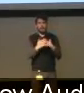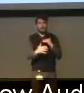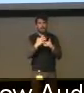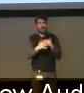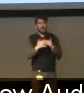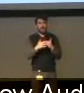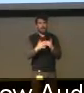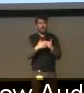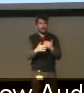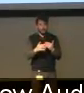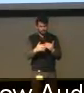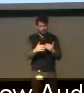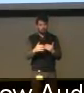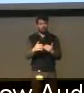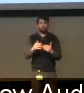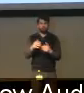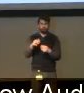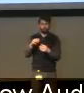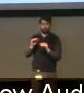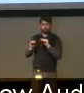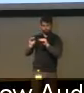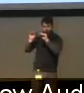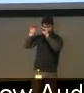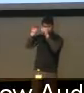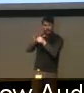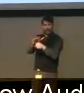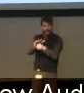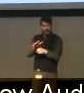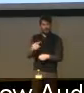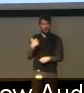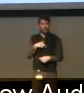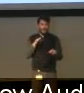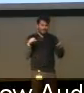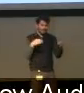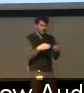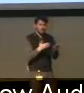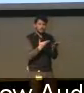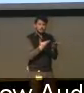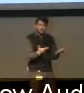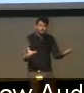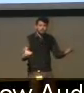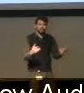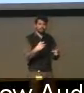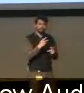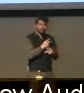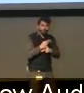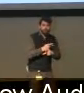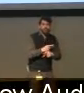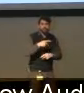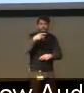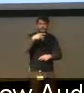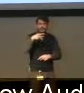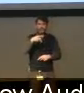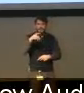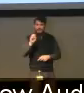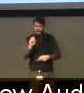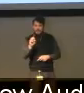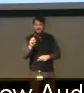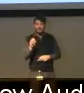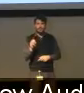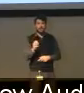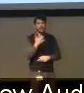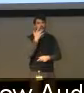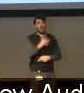We've continued to focus on access to supplies and PPE. We're lucky that we have not had any instances in which people don't